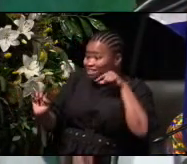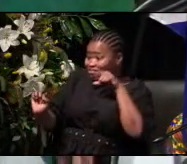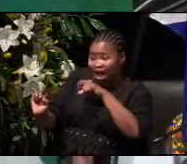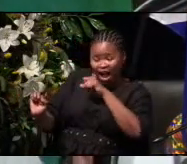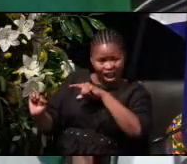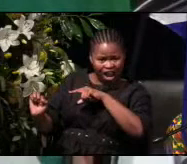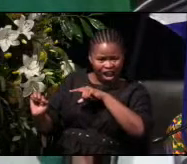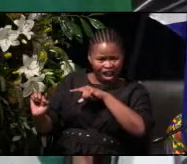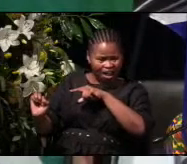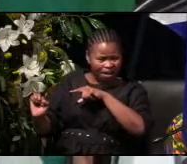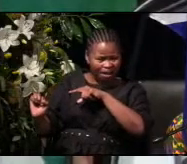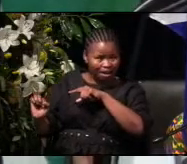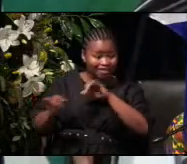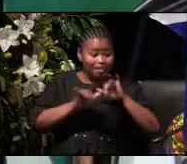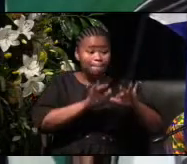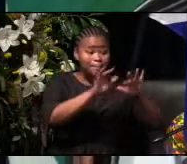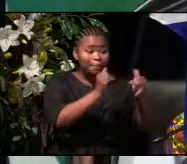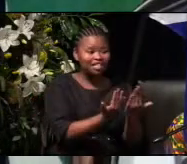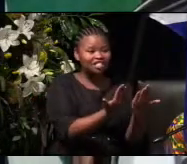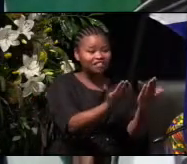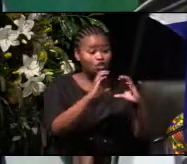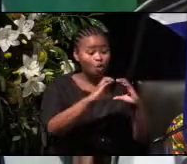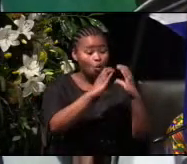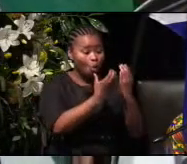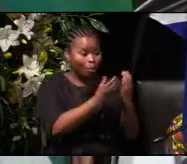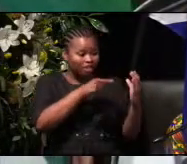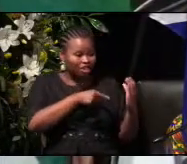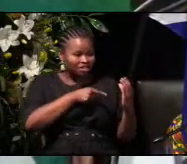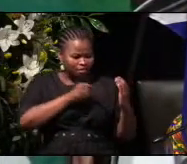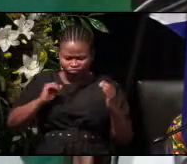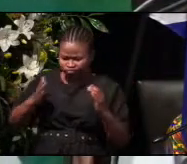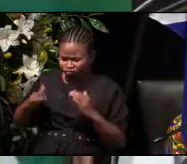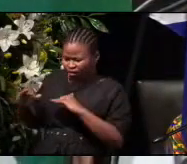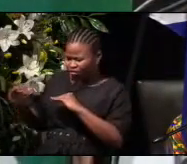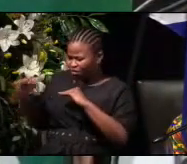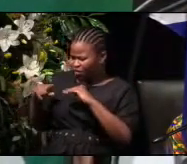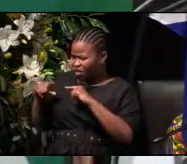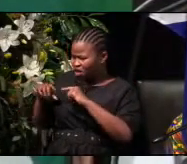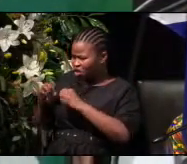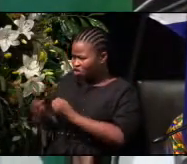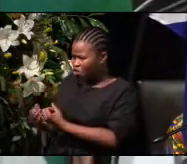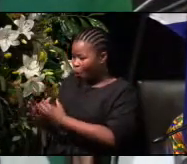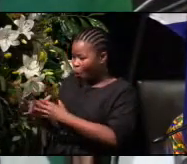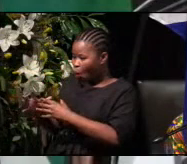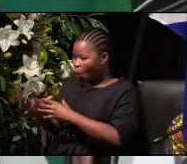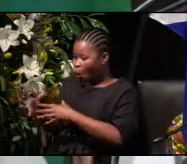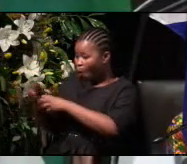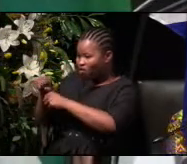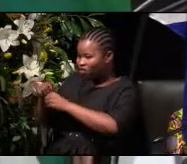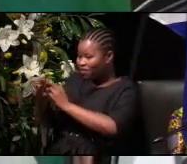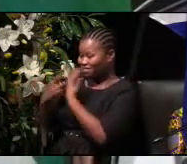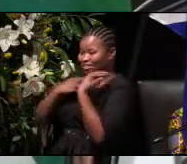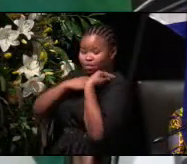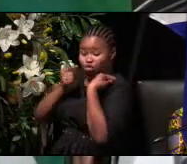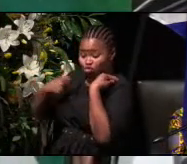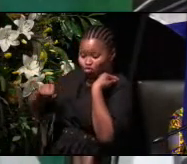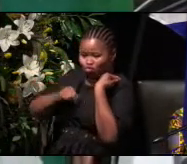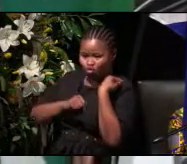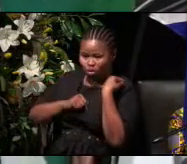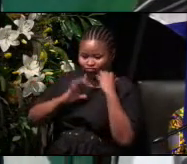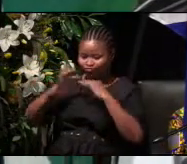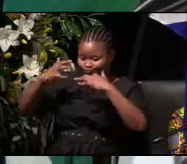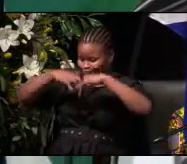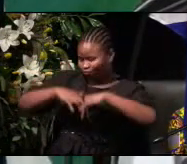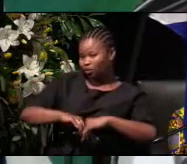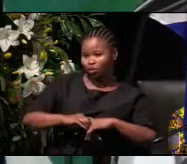and I think if Public Service Commission is going to stay on the sideline and not take over those responsibilities we are going